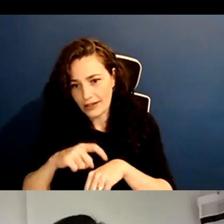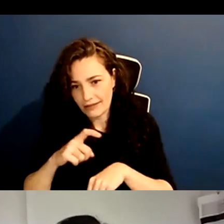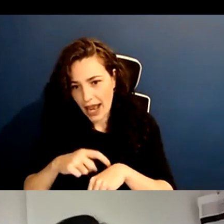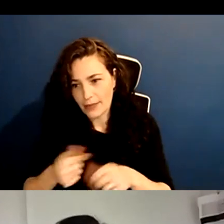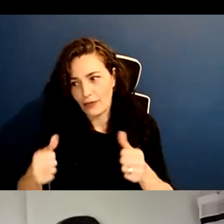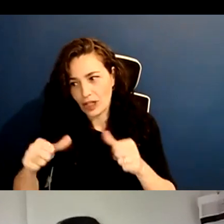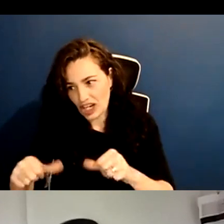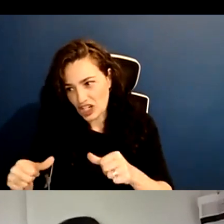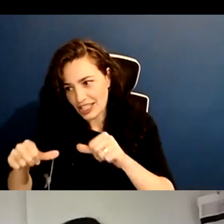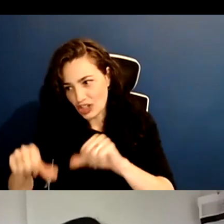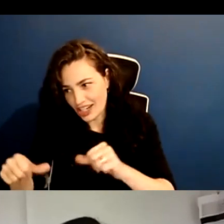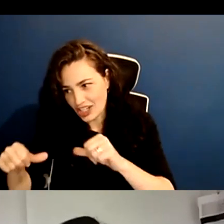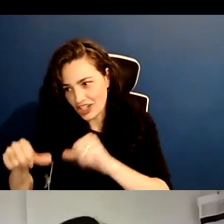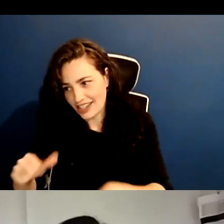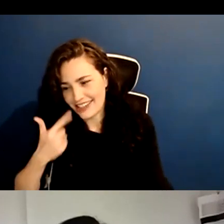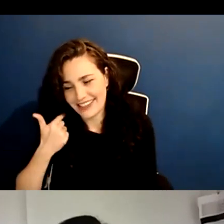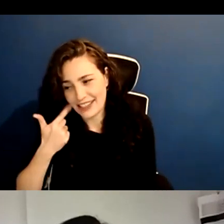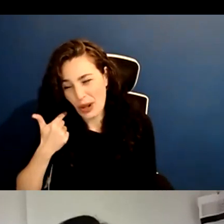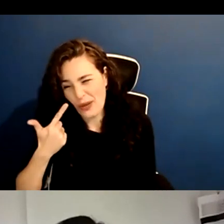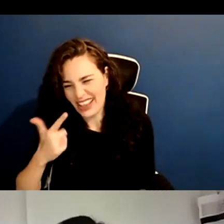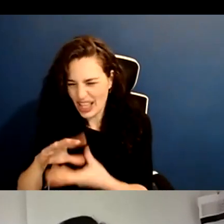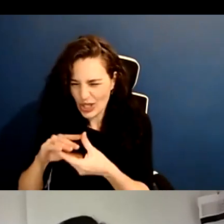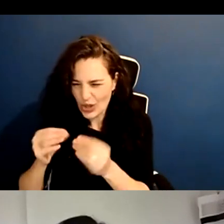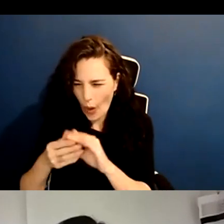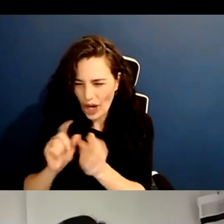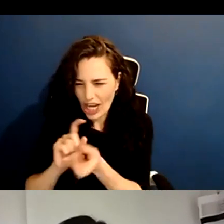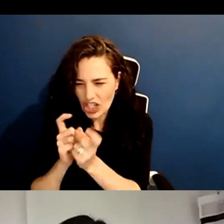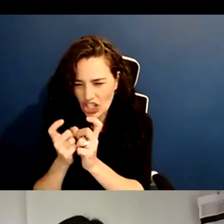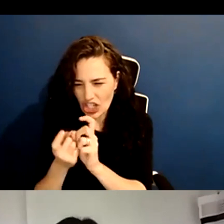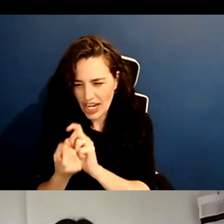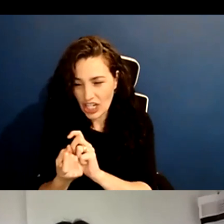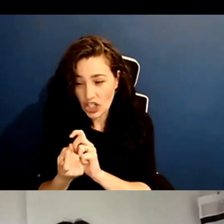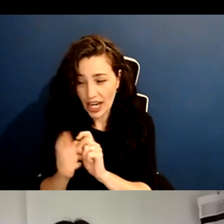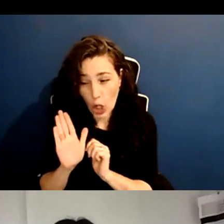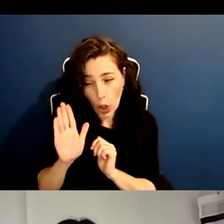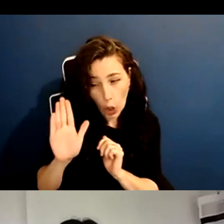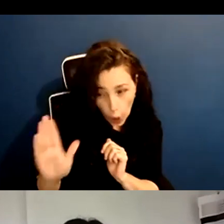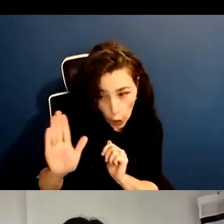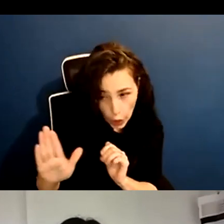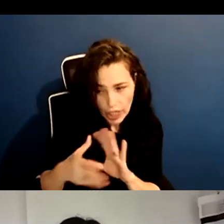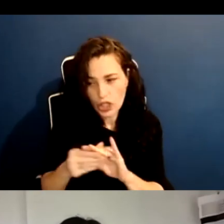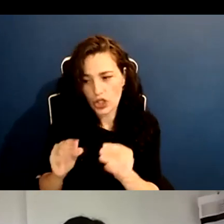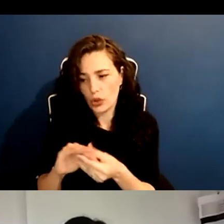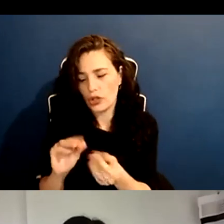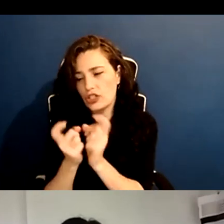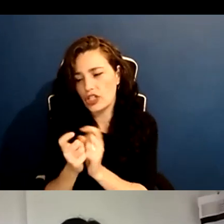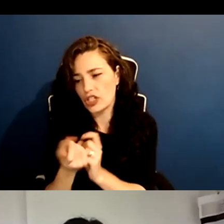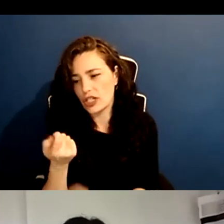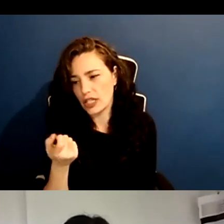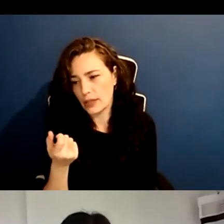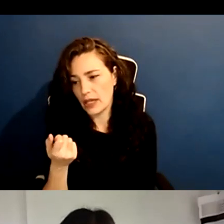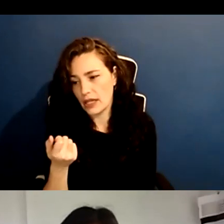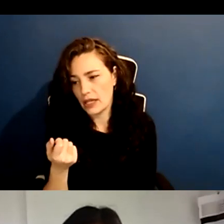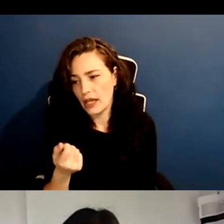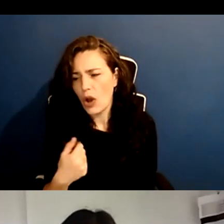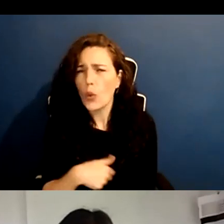the story changed, her story changed. So we were trying to, you know, at first I think we were sort of like, oh, but you have to